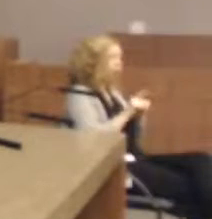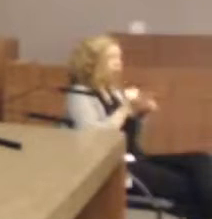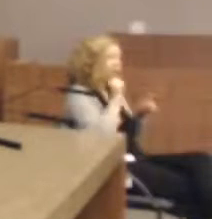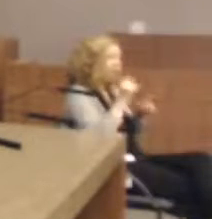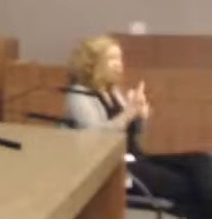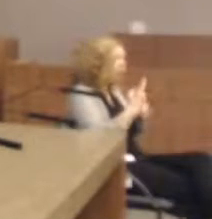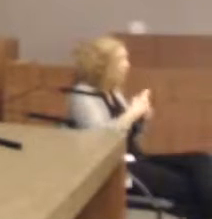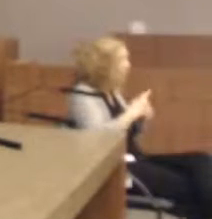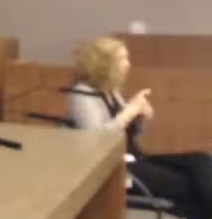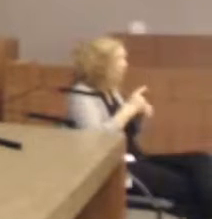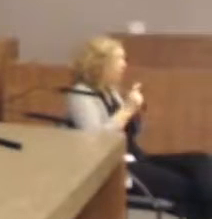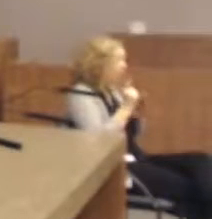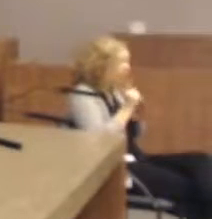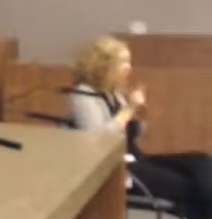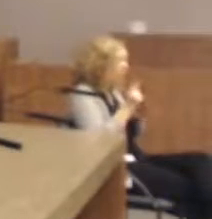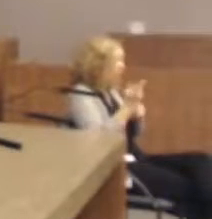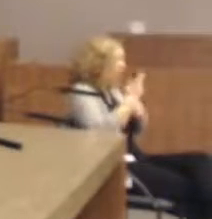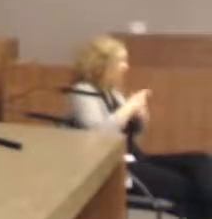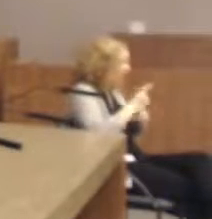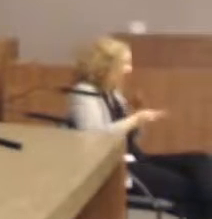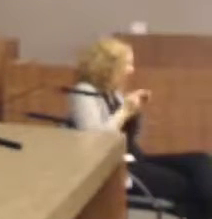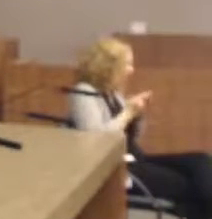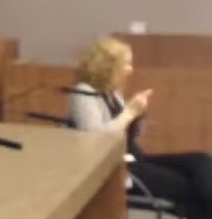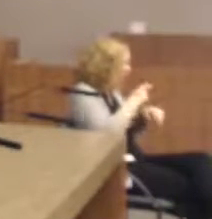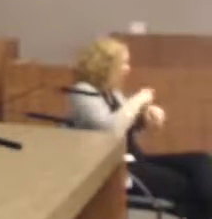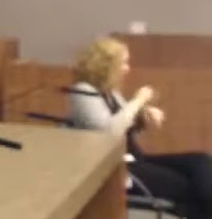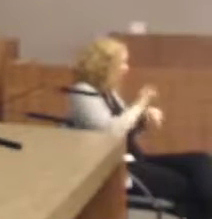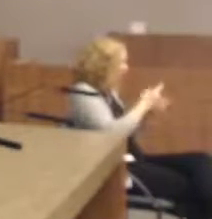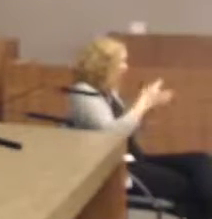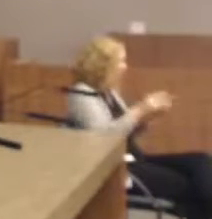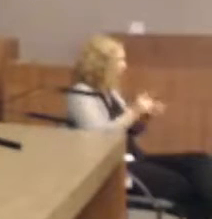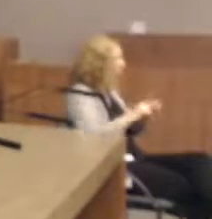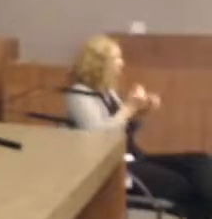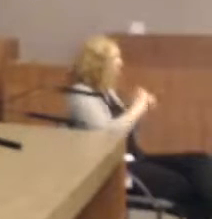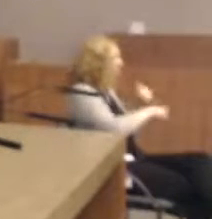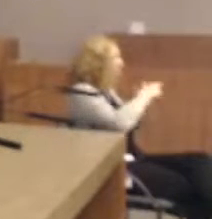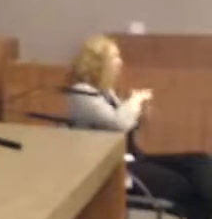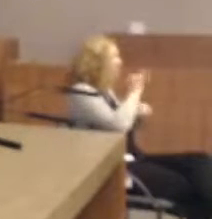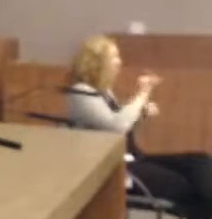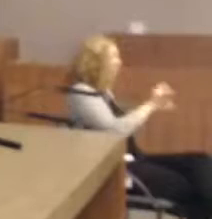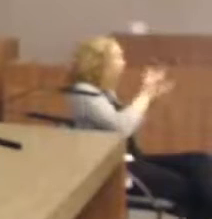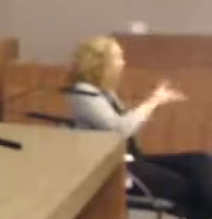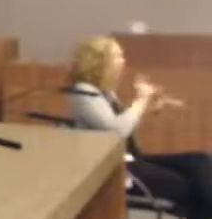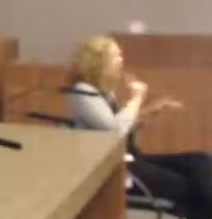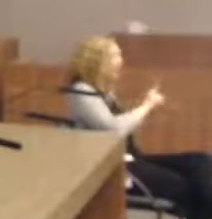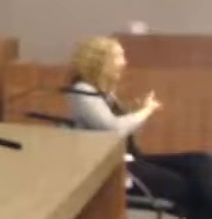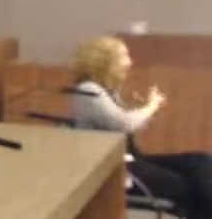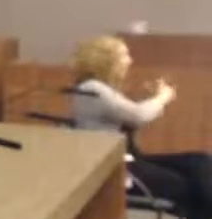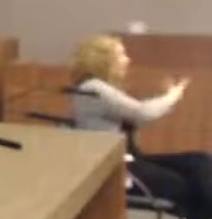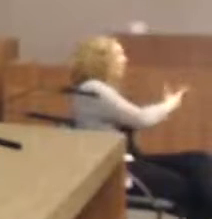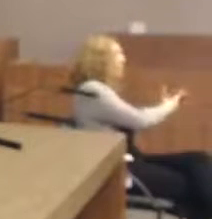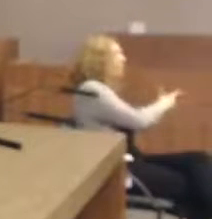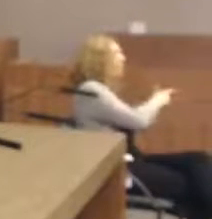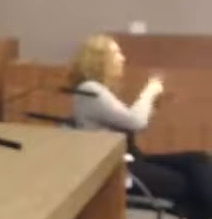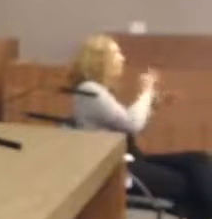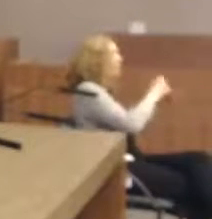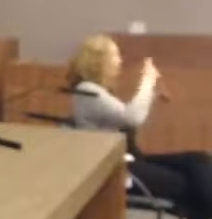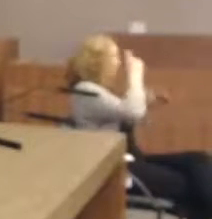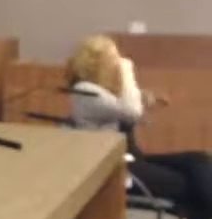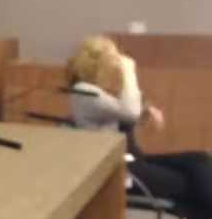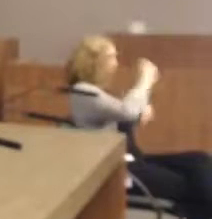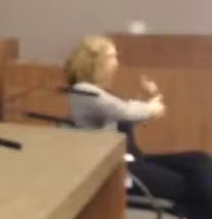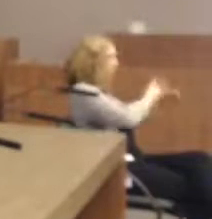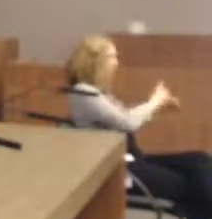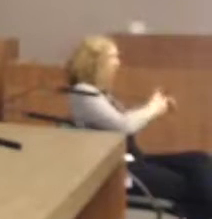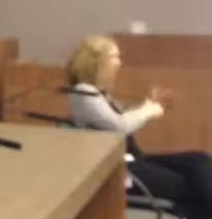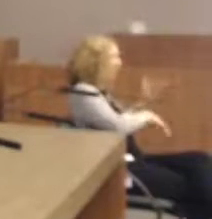the hour, the time that the trauma happened. It's every time that trauma gets activated, that process kicks in